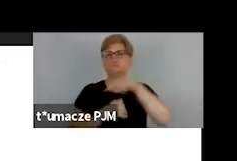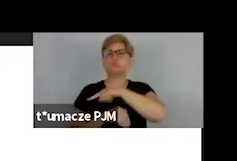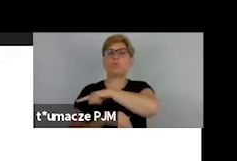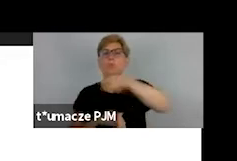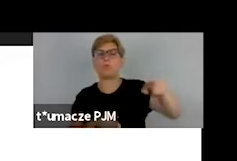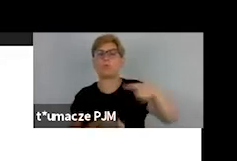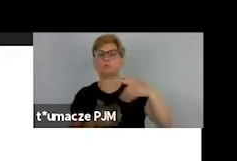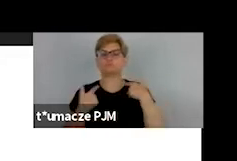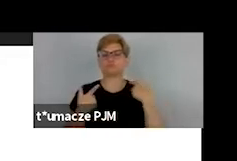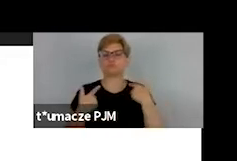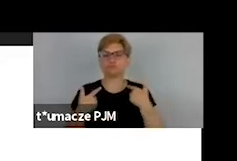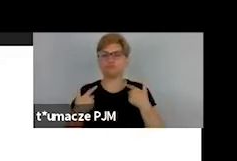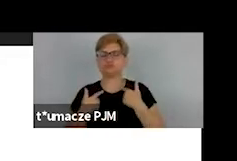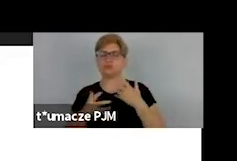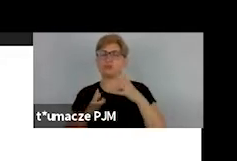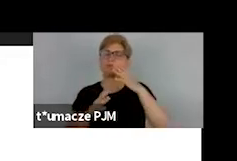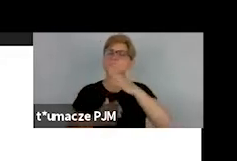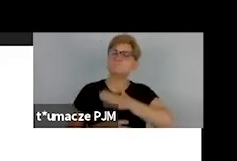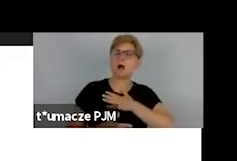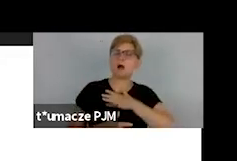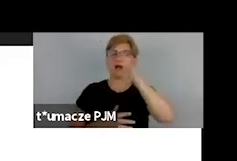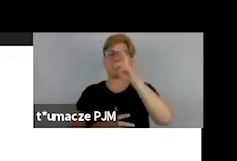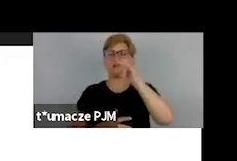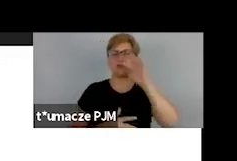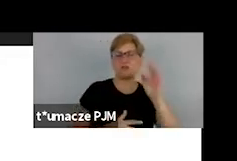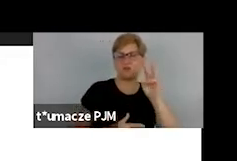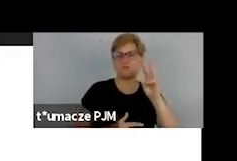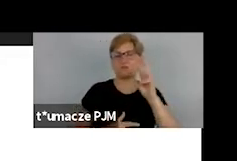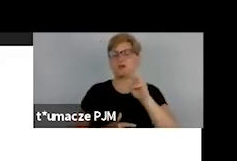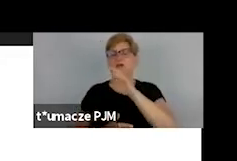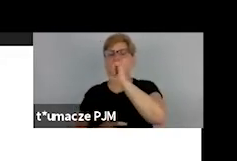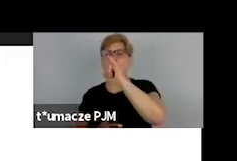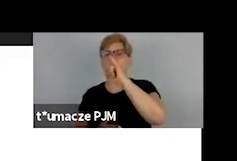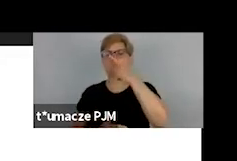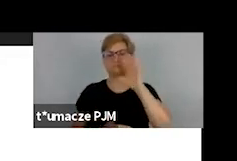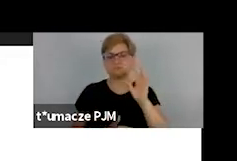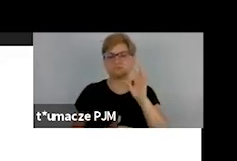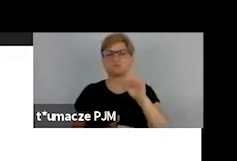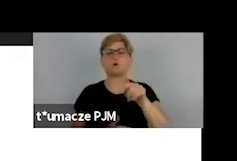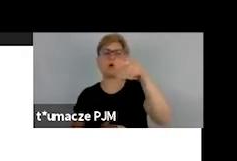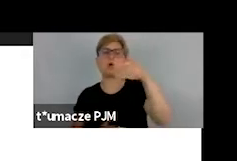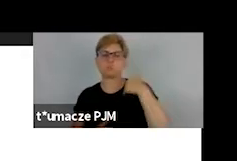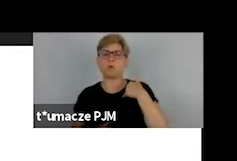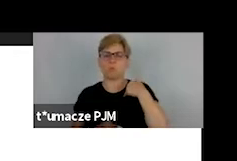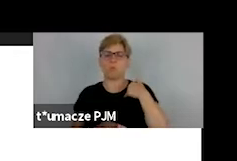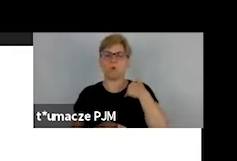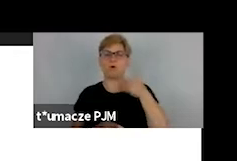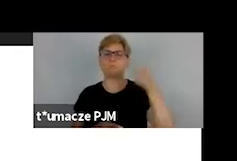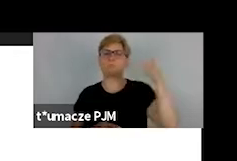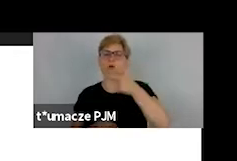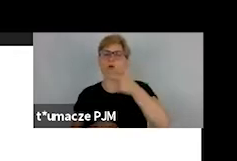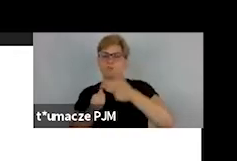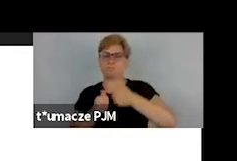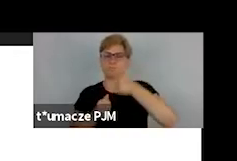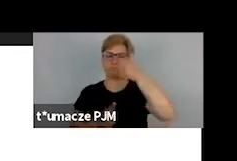In the communities in which we were working, HIV prevalence was very high, 30–40% in many